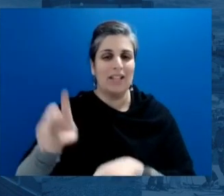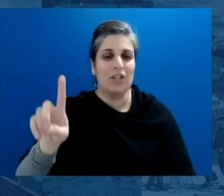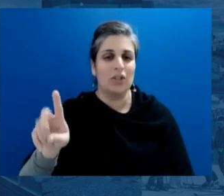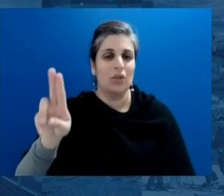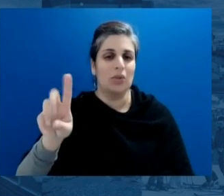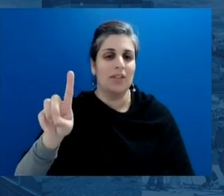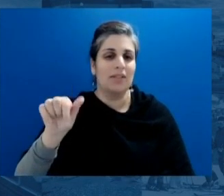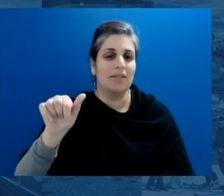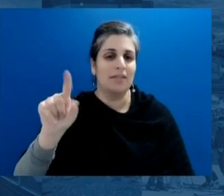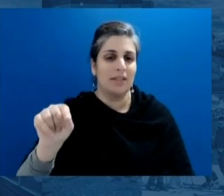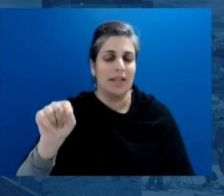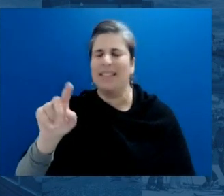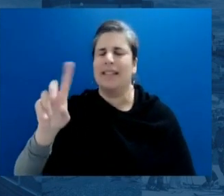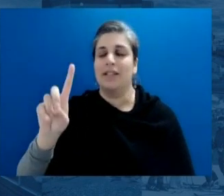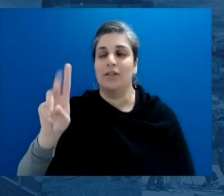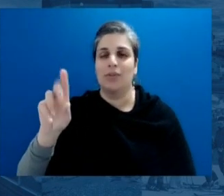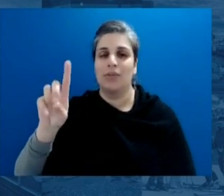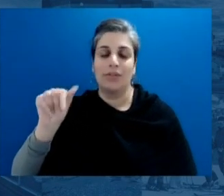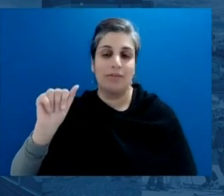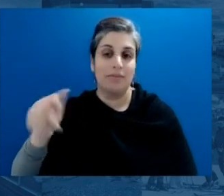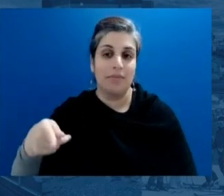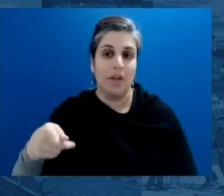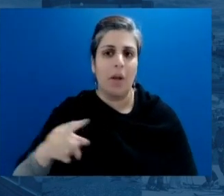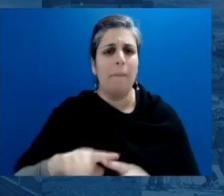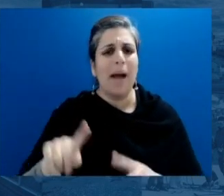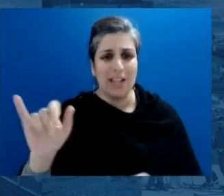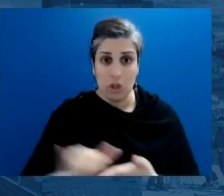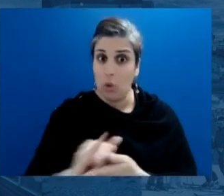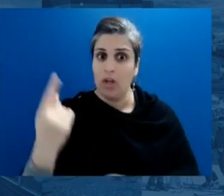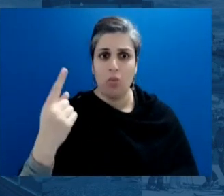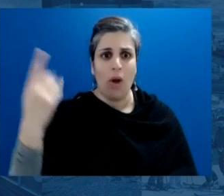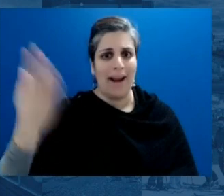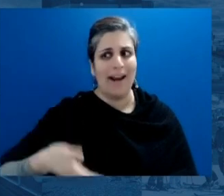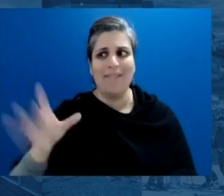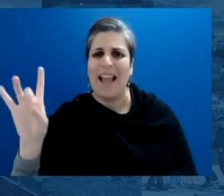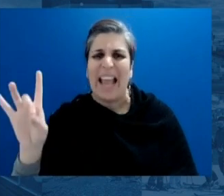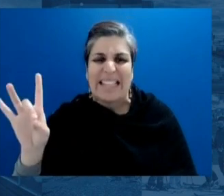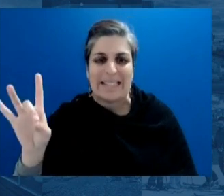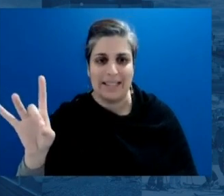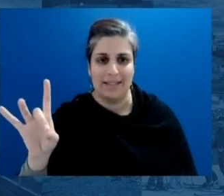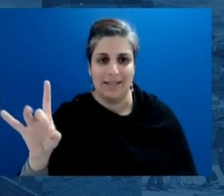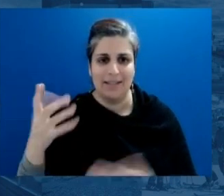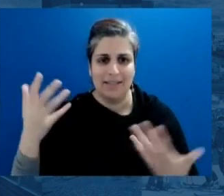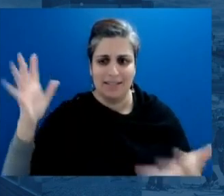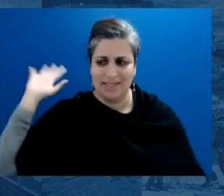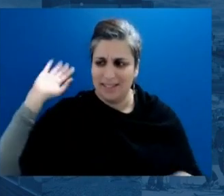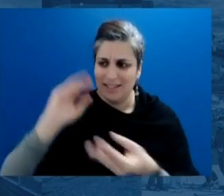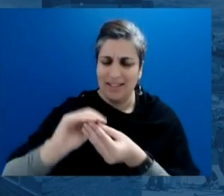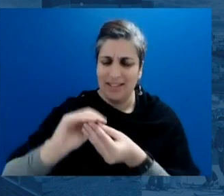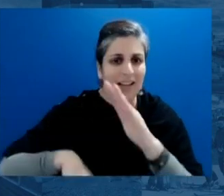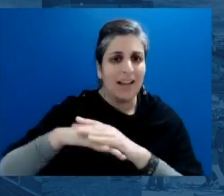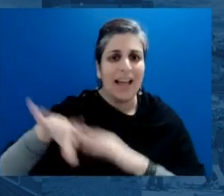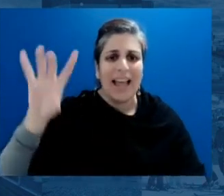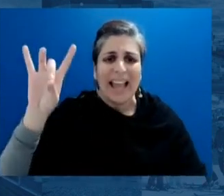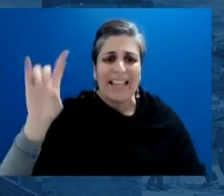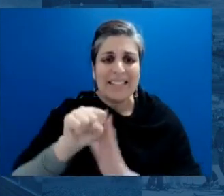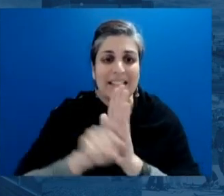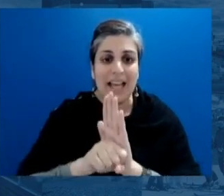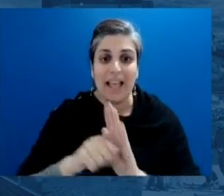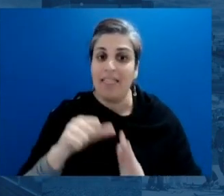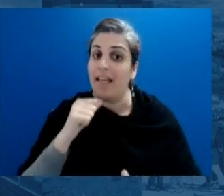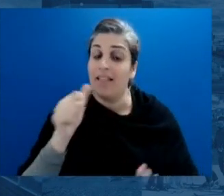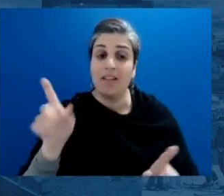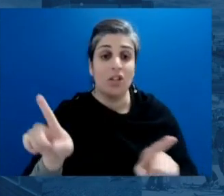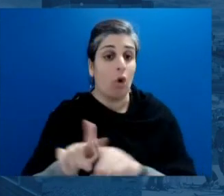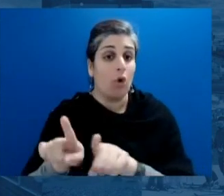only 8 states in the country, one of 8, that doesn't also provide protections against